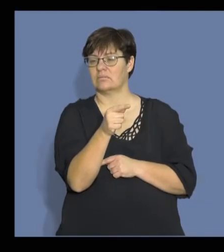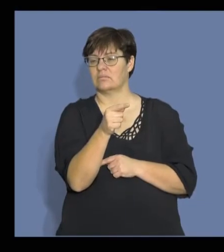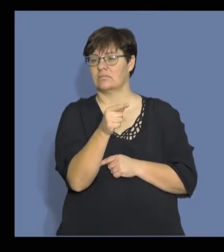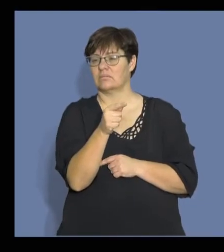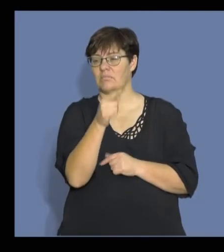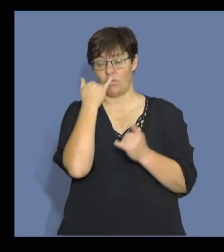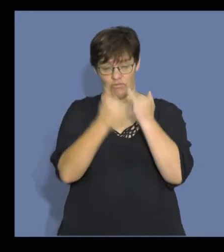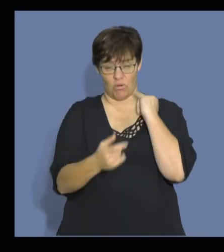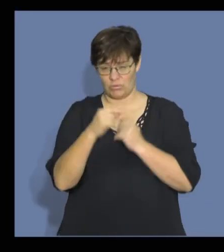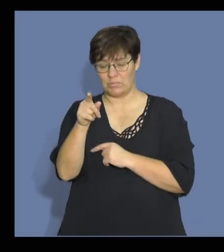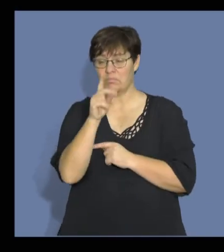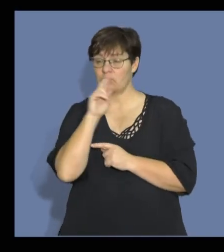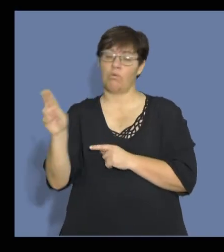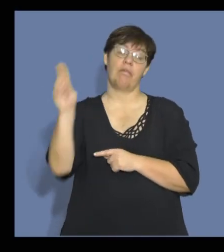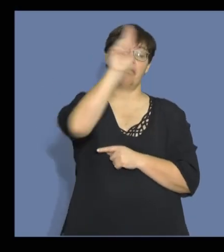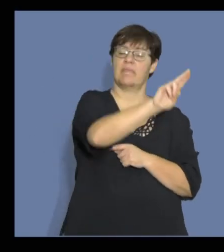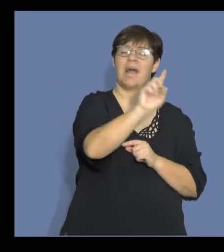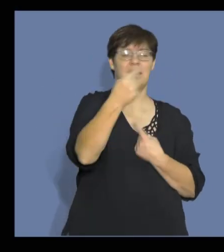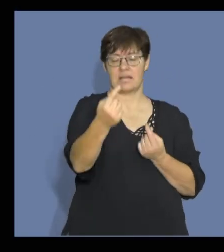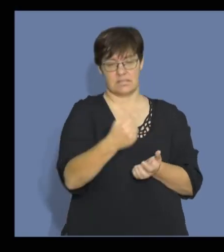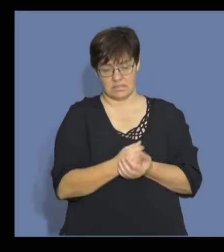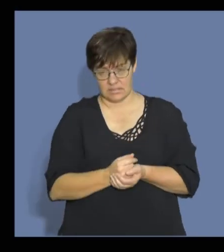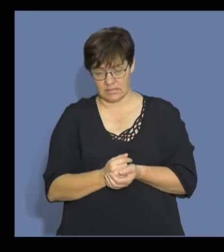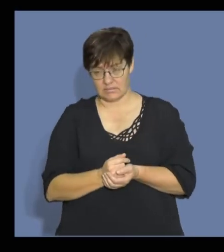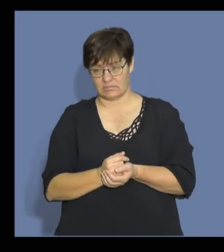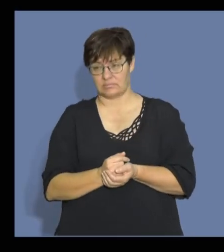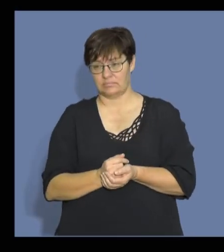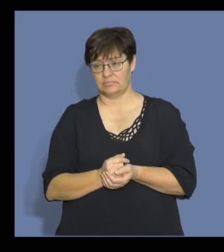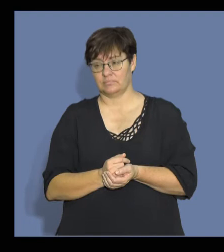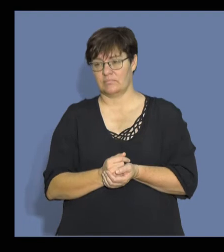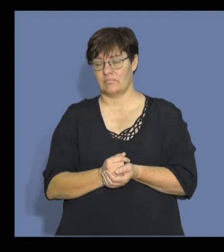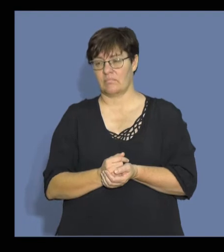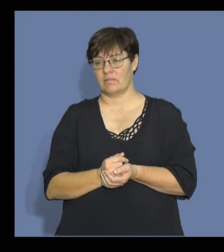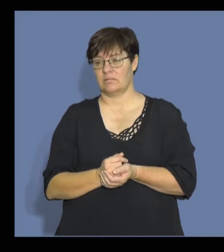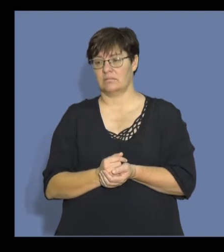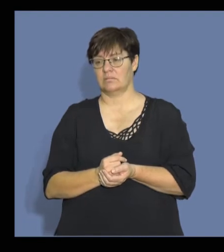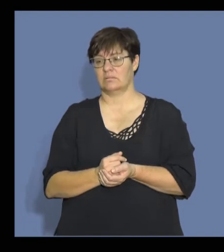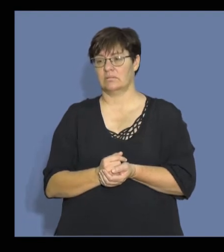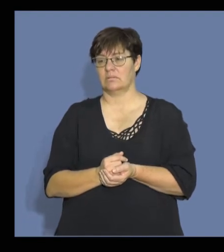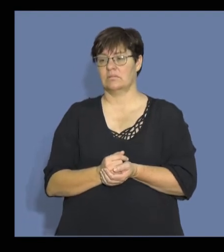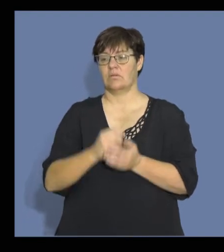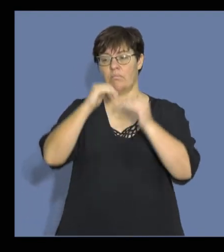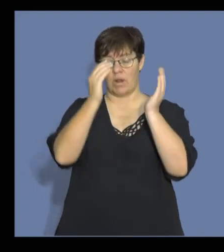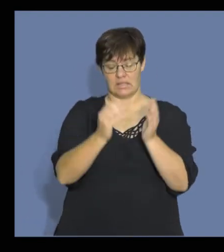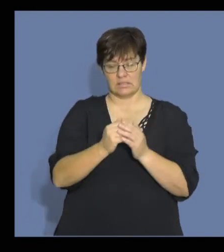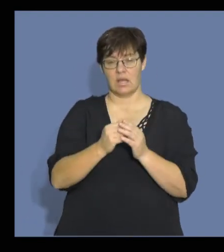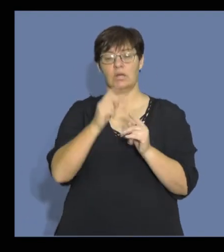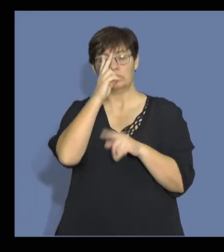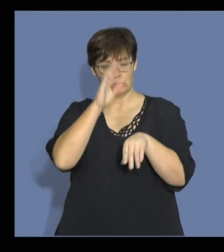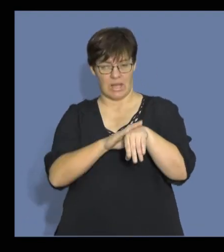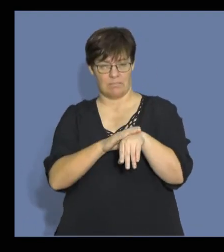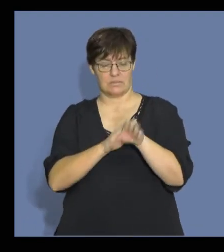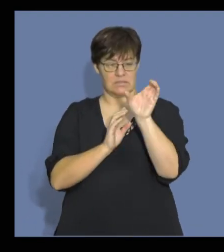erase the thing that I did wrong. The way that we did this is we wrote out the